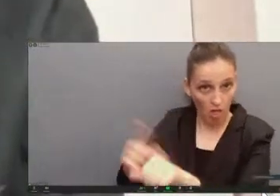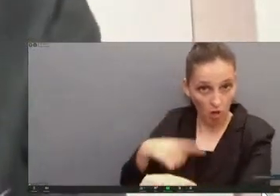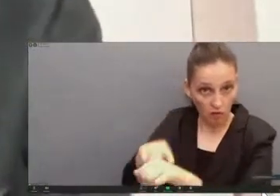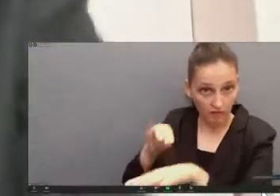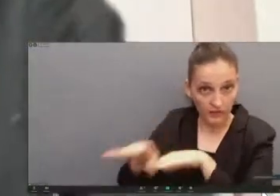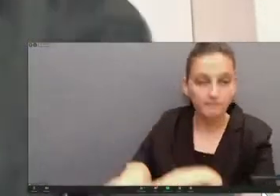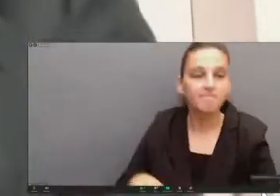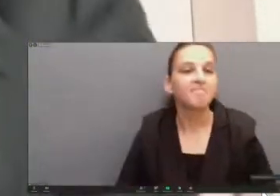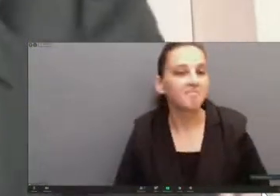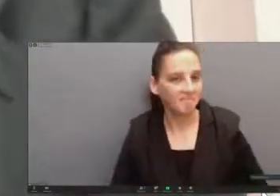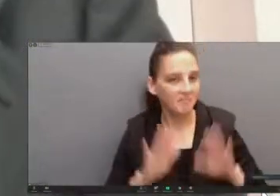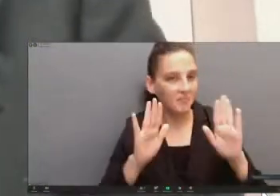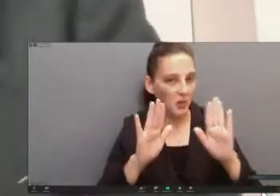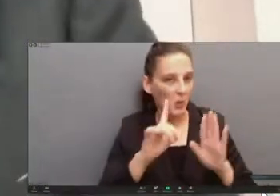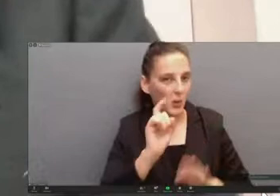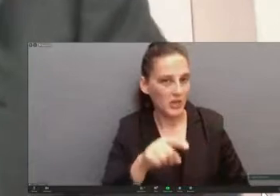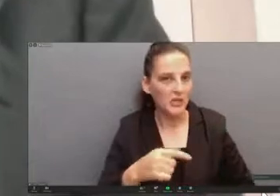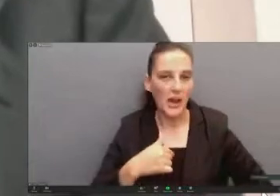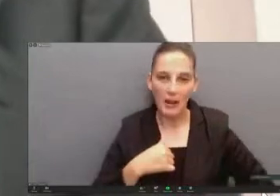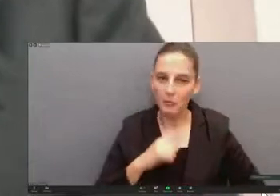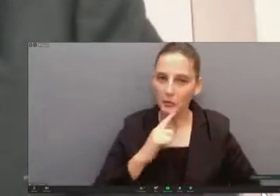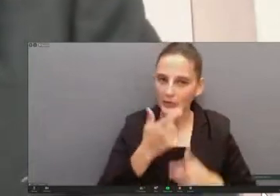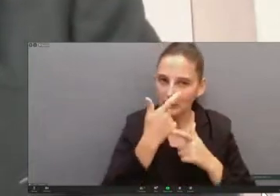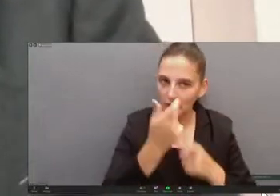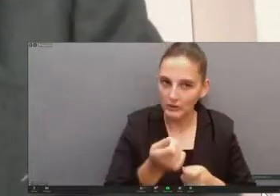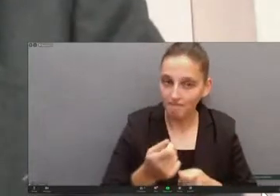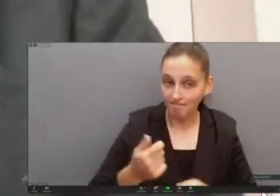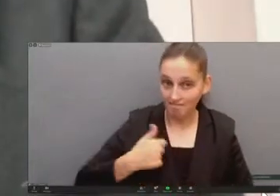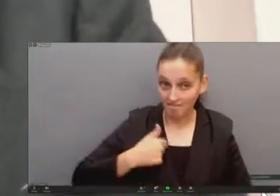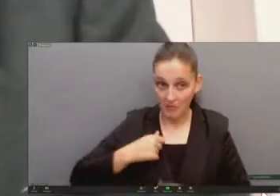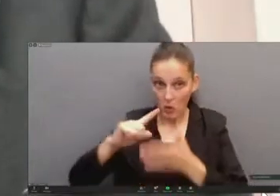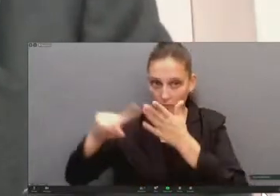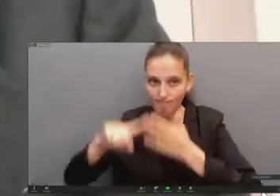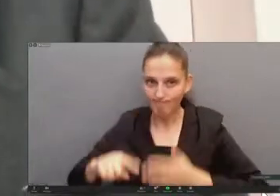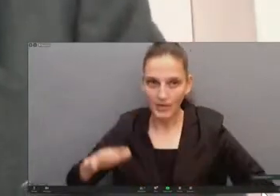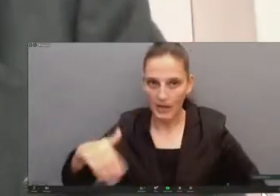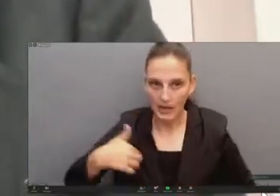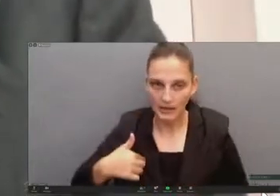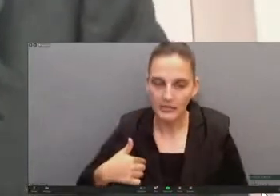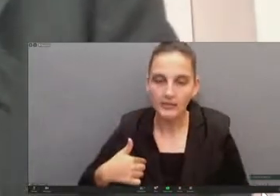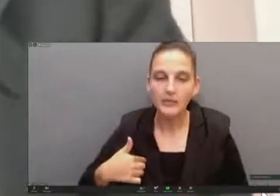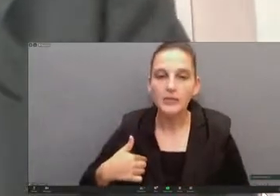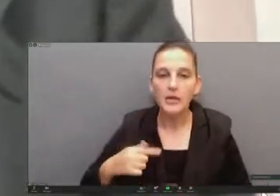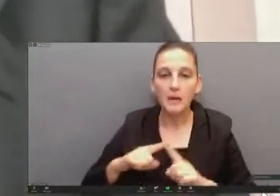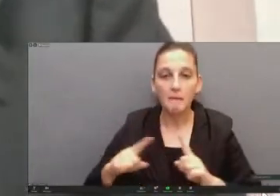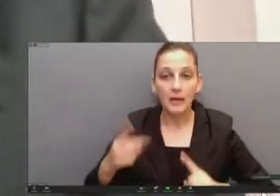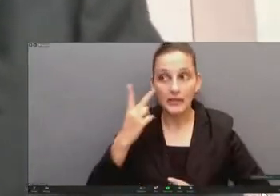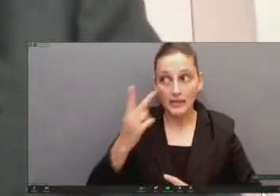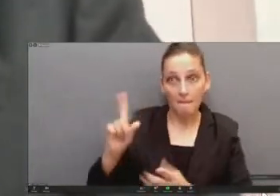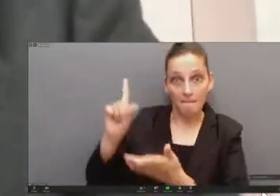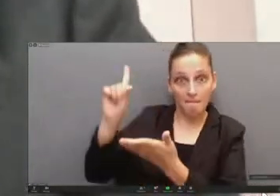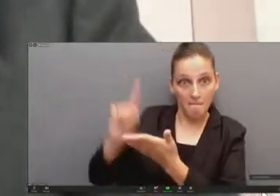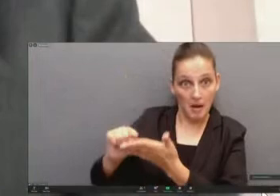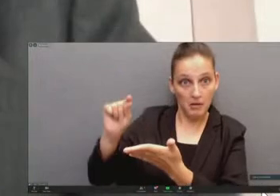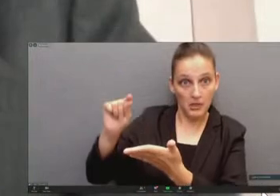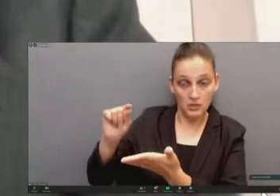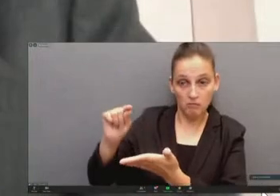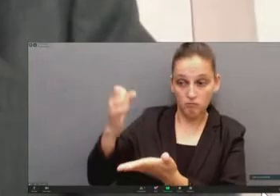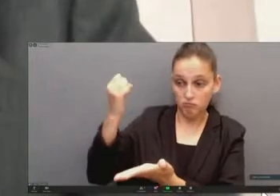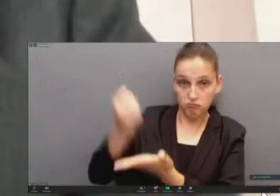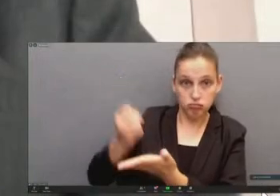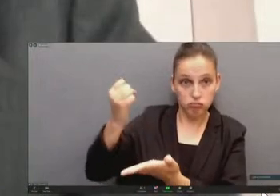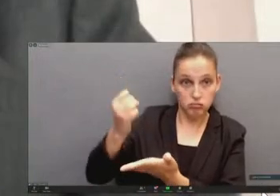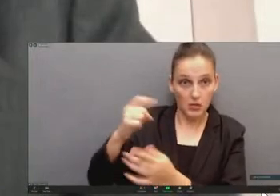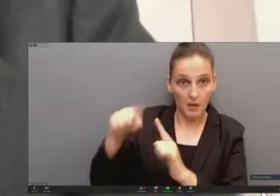I'm interested in. I have not done any research myself, and I have not seen any published research explicitly on